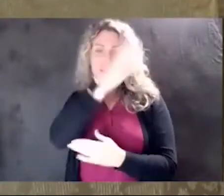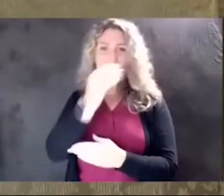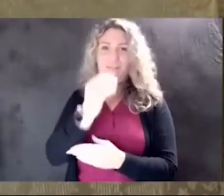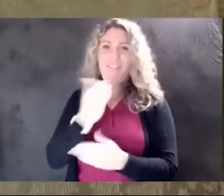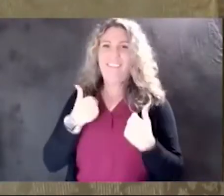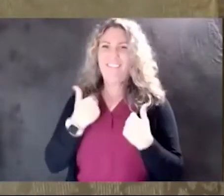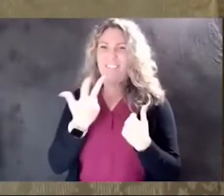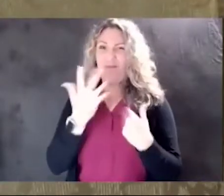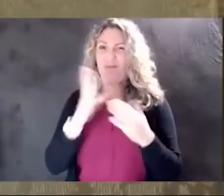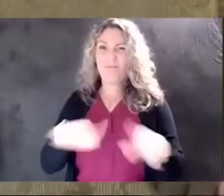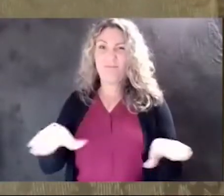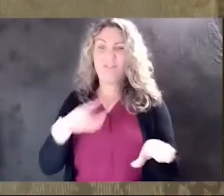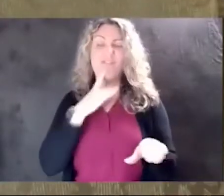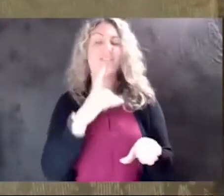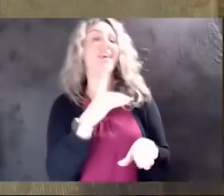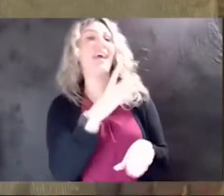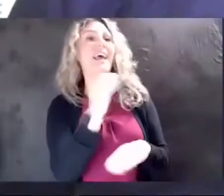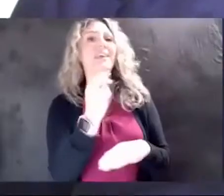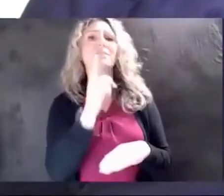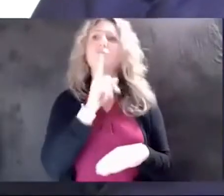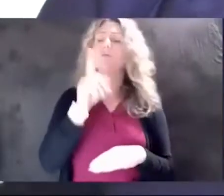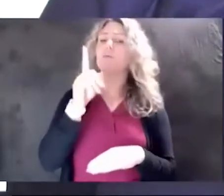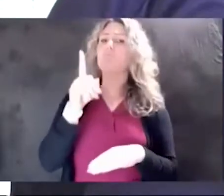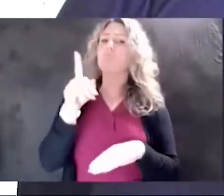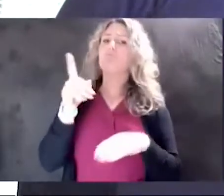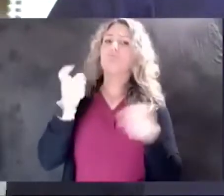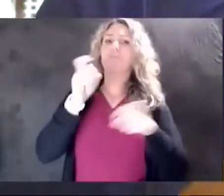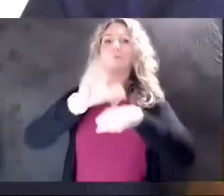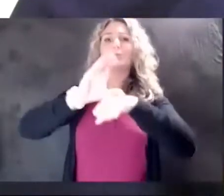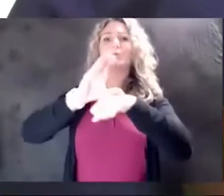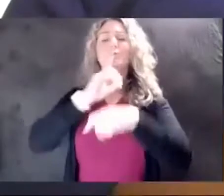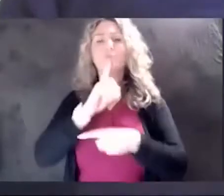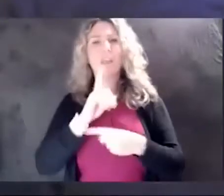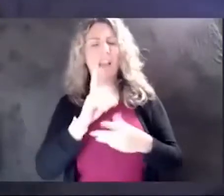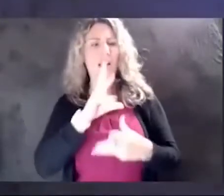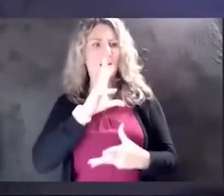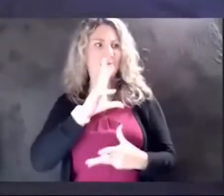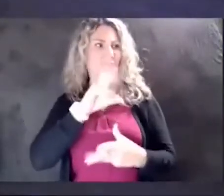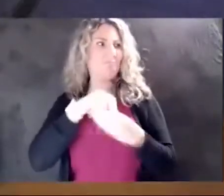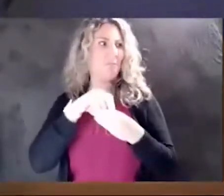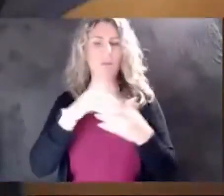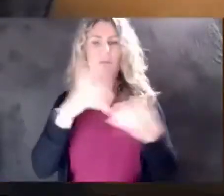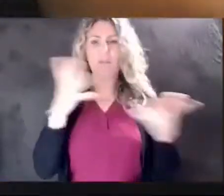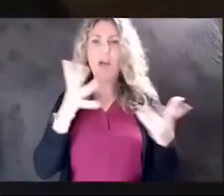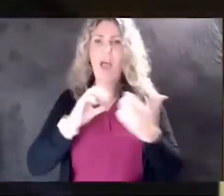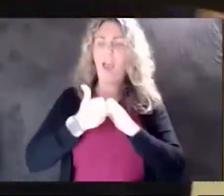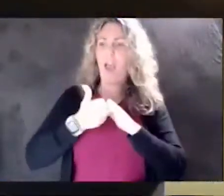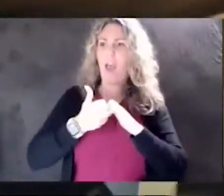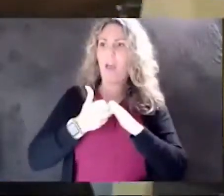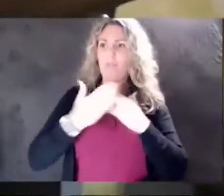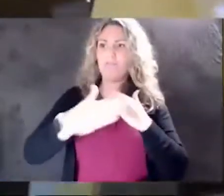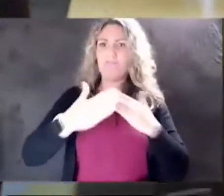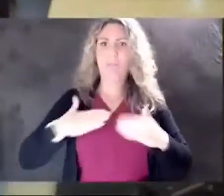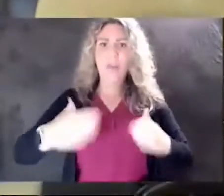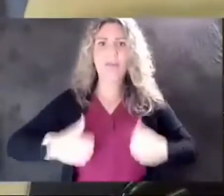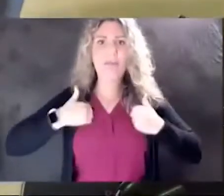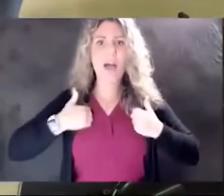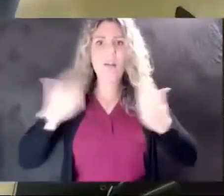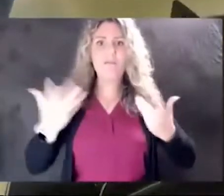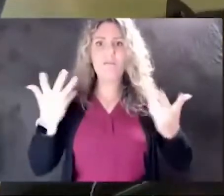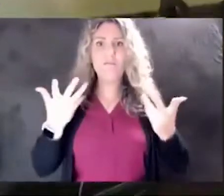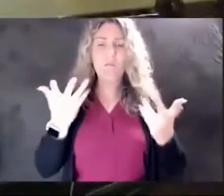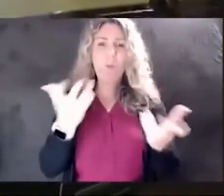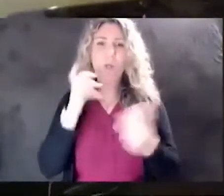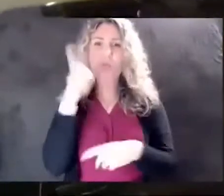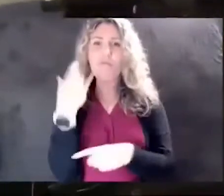it really had to do with a culmination of how do you want to spend the rest of your life. Since his diagnosis, the link between